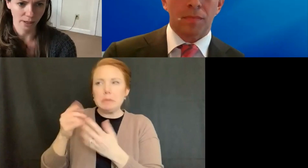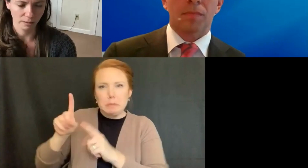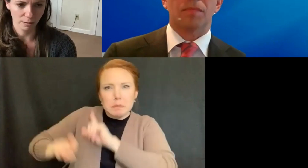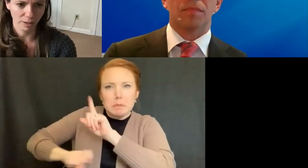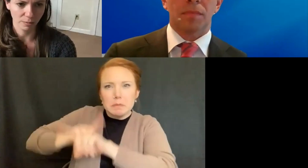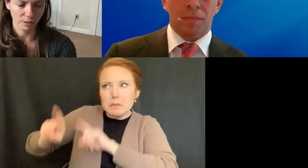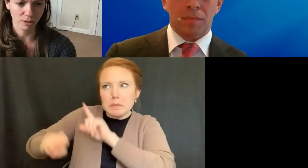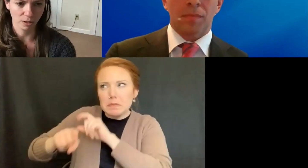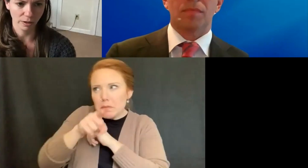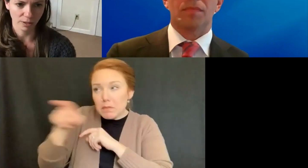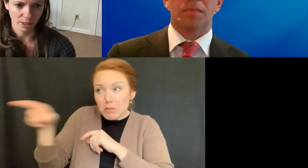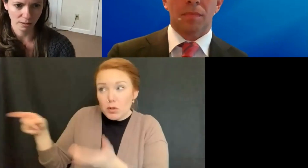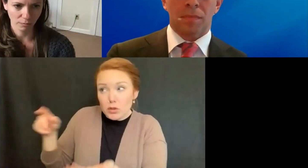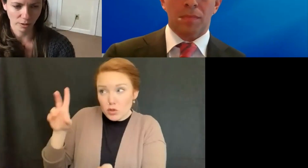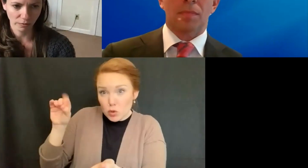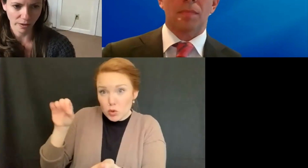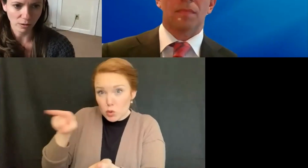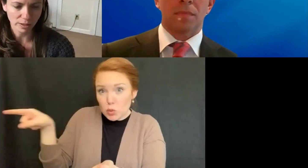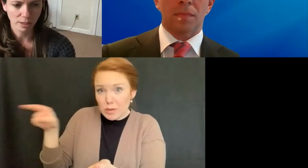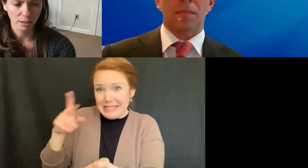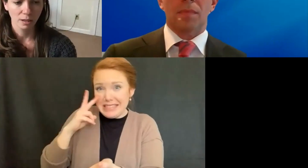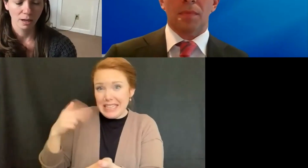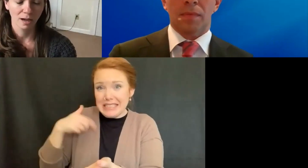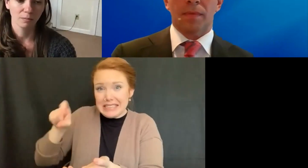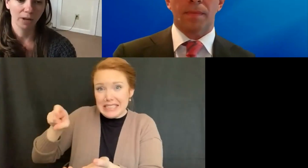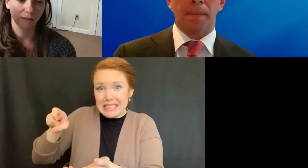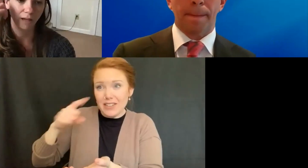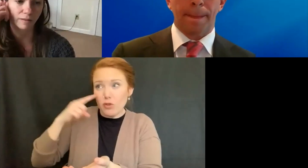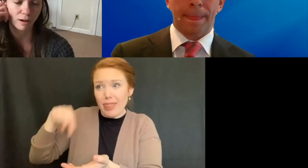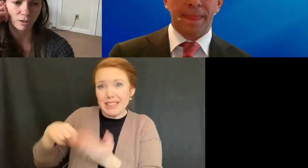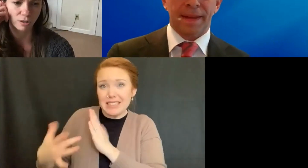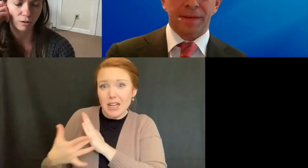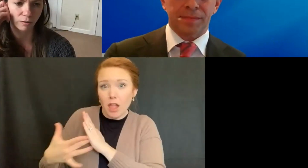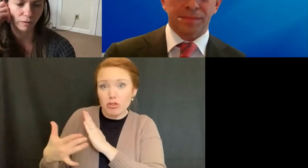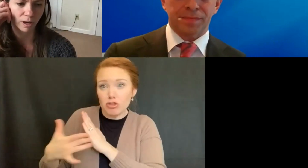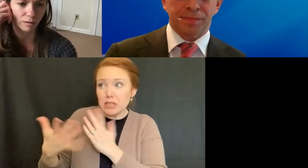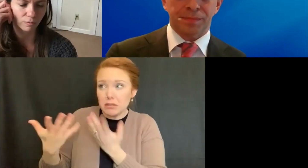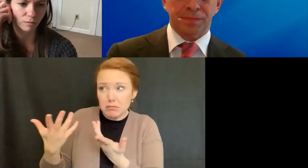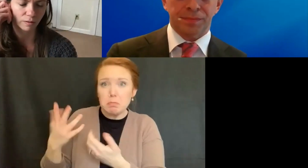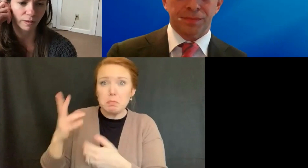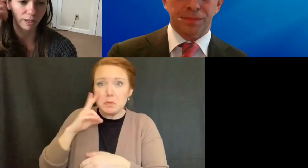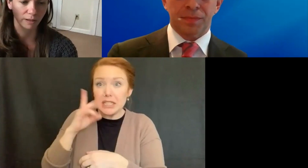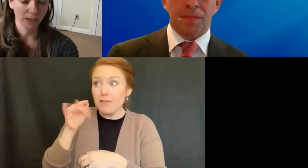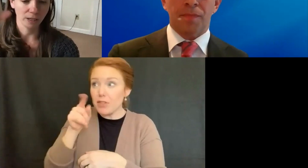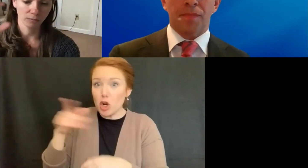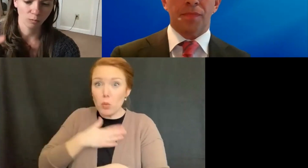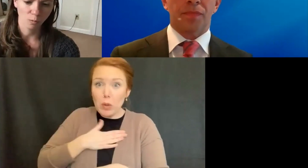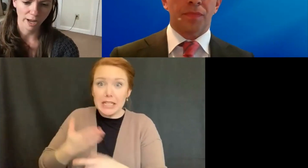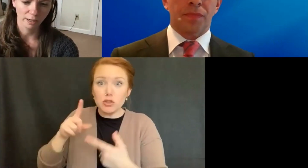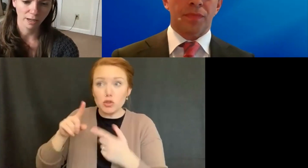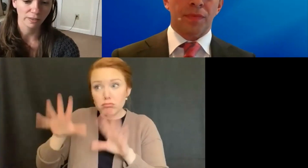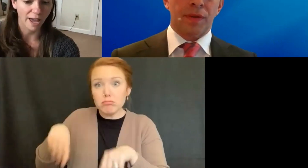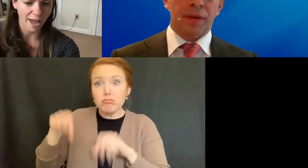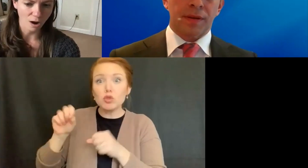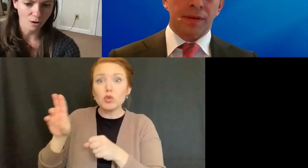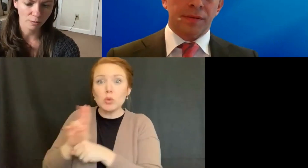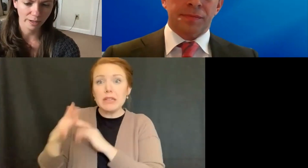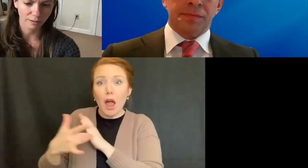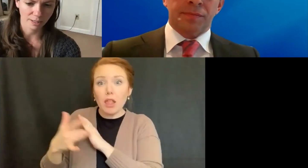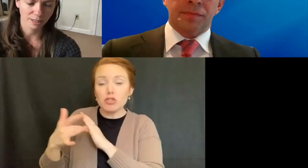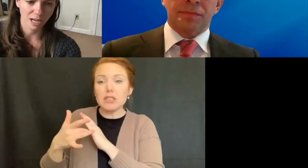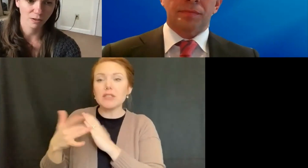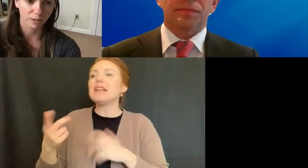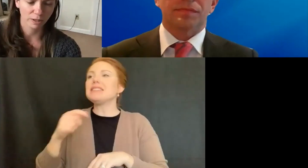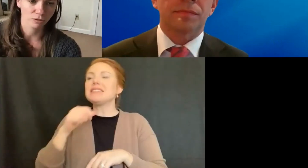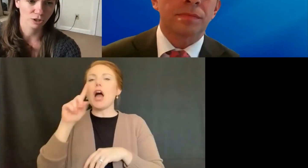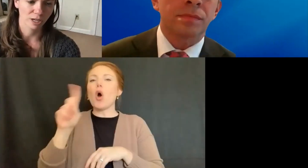saw, but that the people I was serving felt, and that they also the way, not the how that I